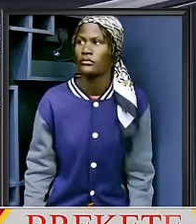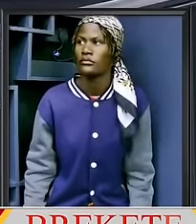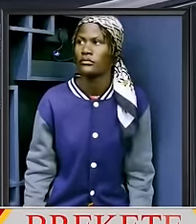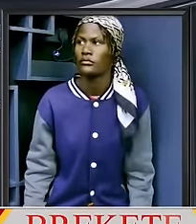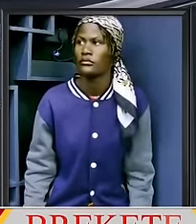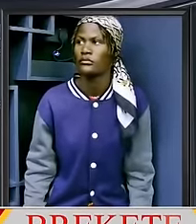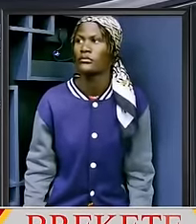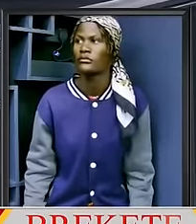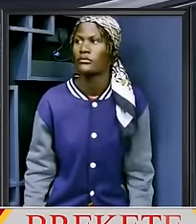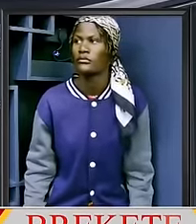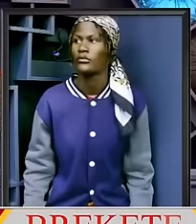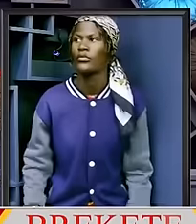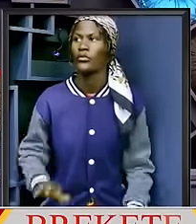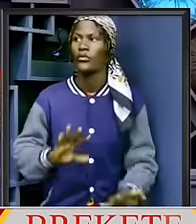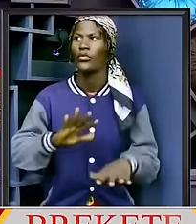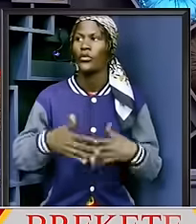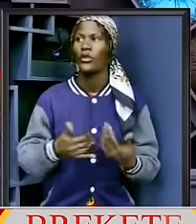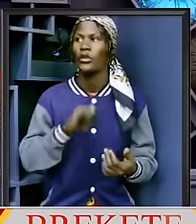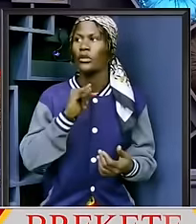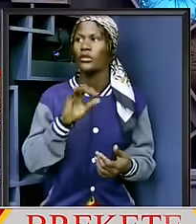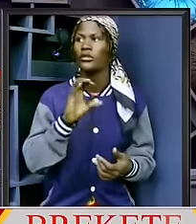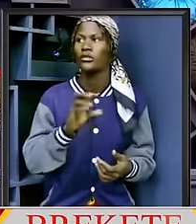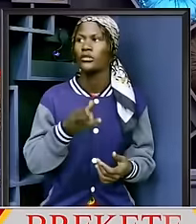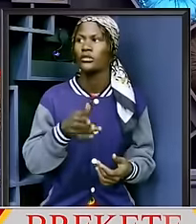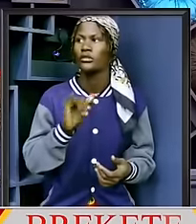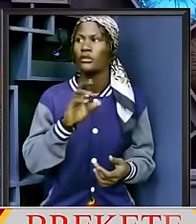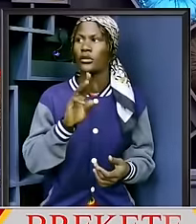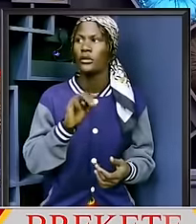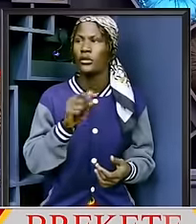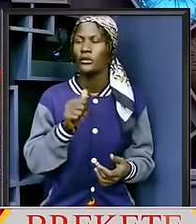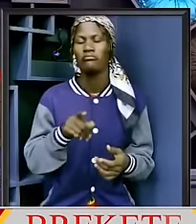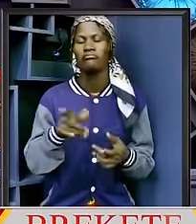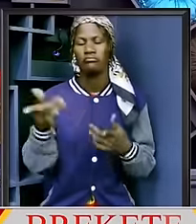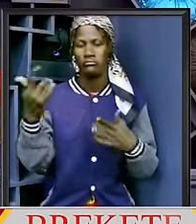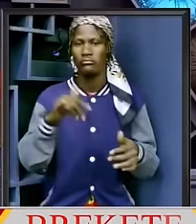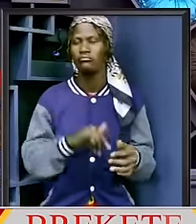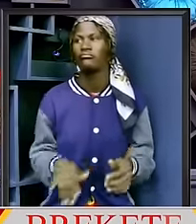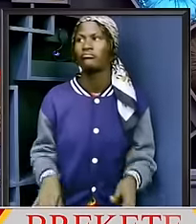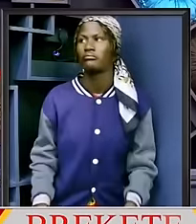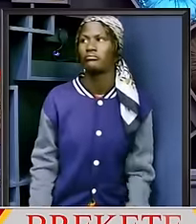Where is the chairman? Give him the mic.